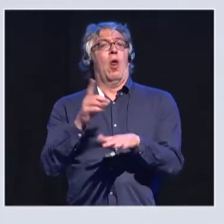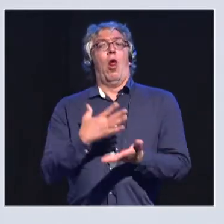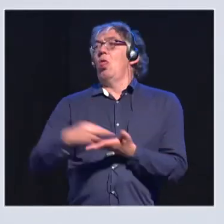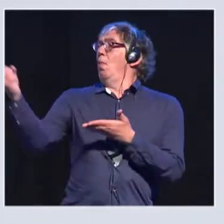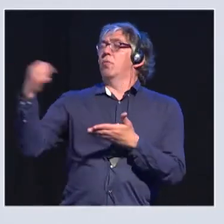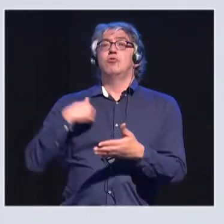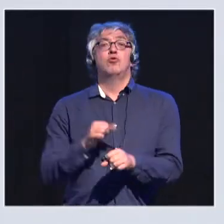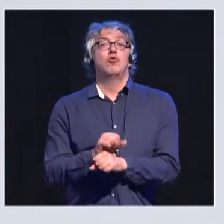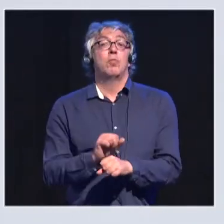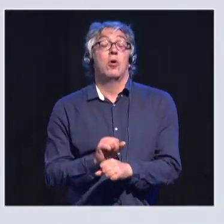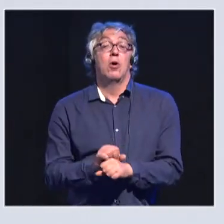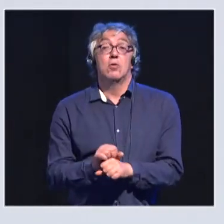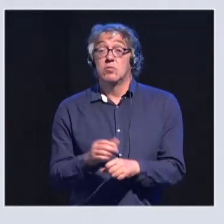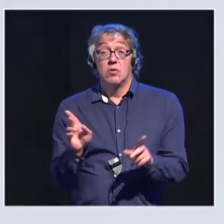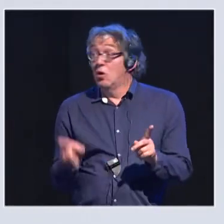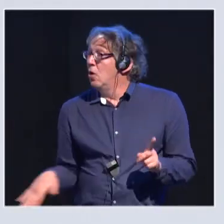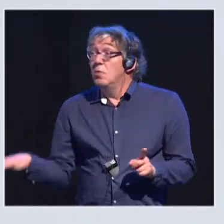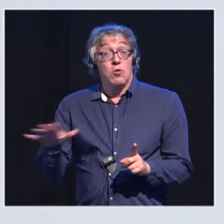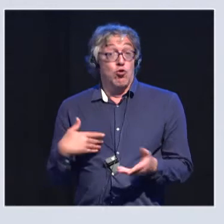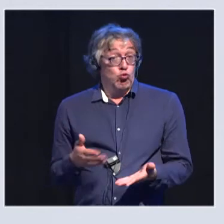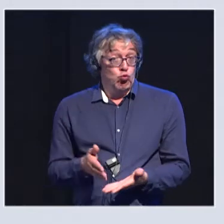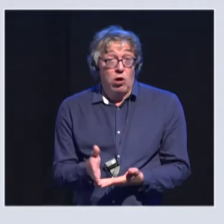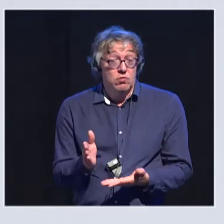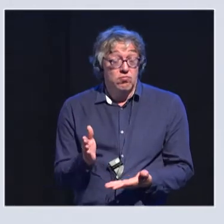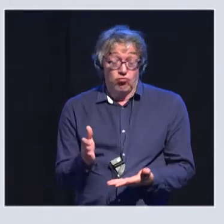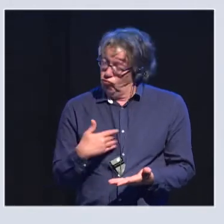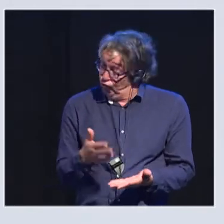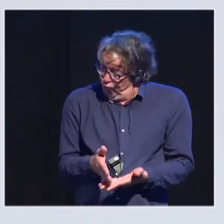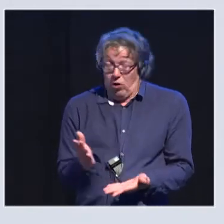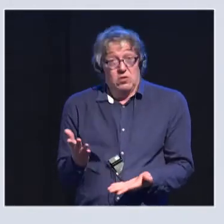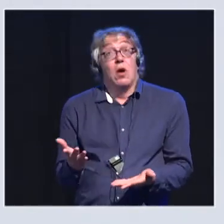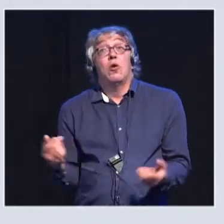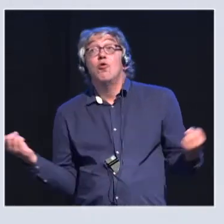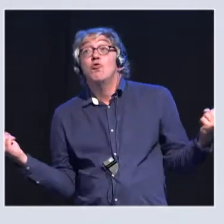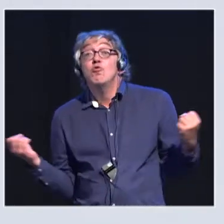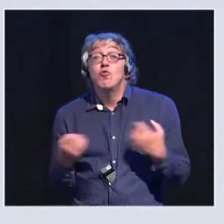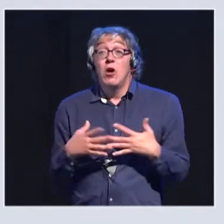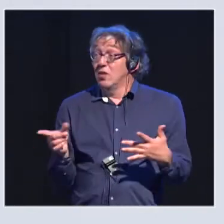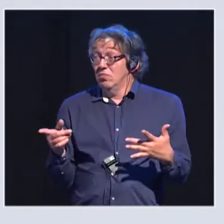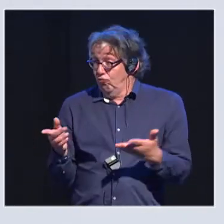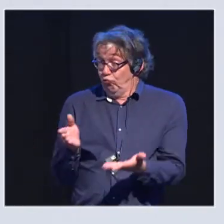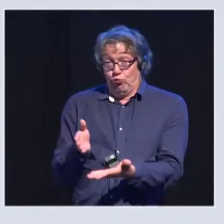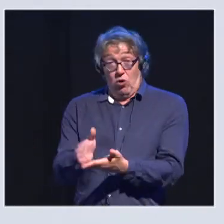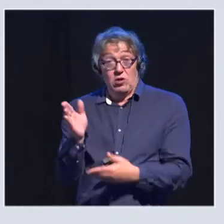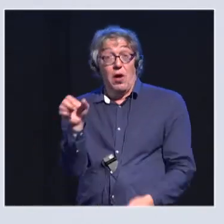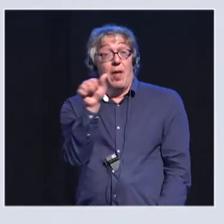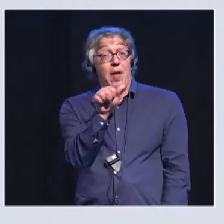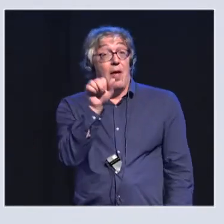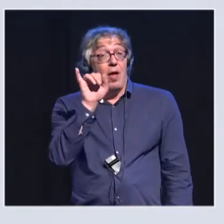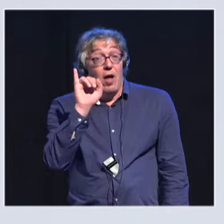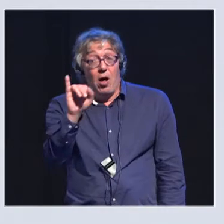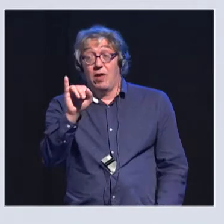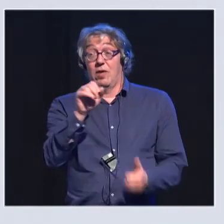People, they have a right to be afraid because of digitization, because of artificial intelligence, because